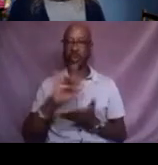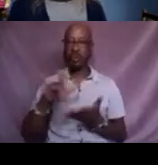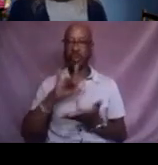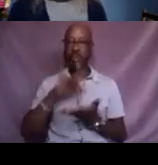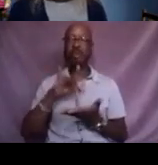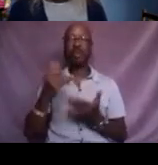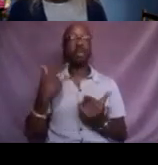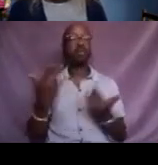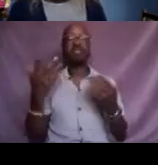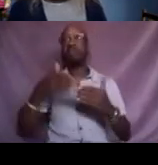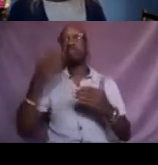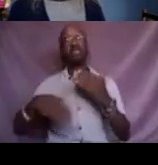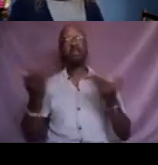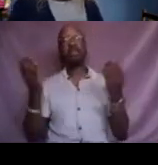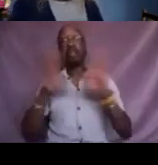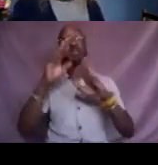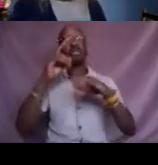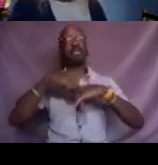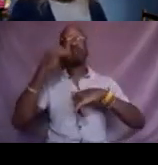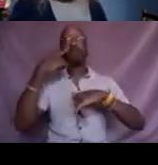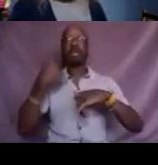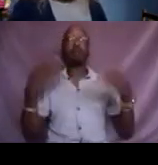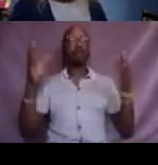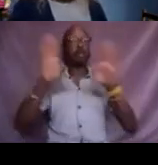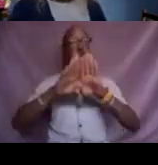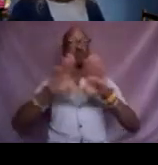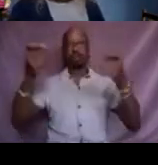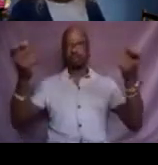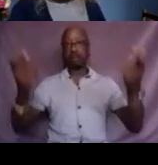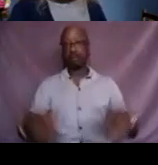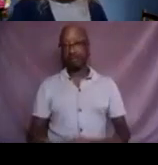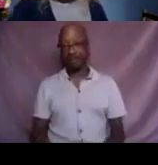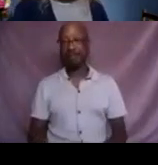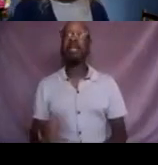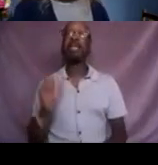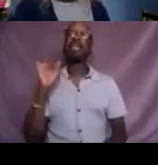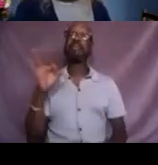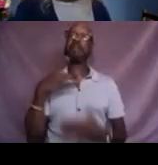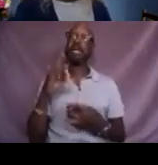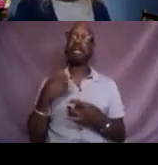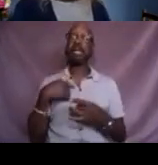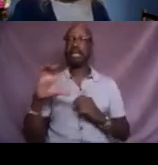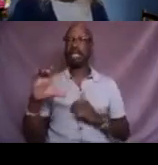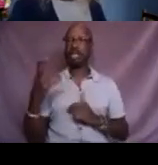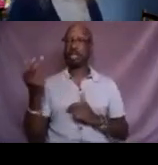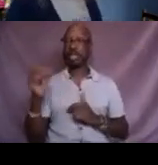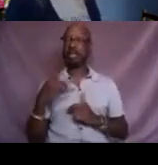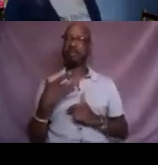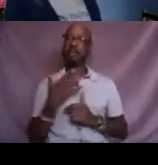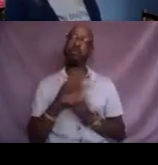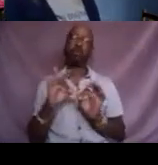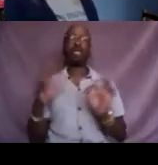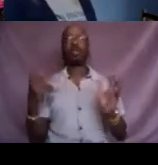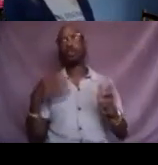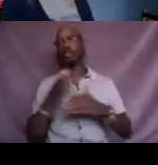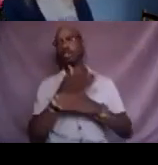close out. It's time for closing moves, 2 minutes to spare. If you would like to, in the chat, feel free to share any sort of like aha, like